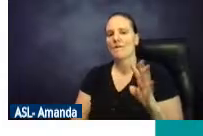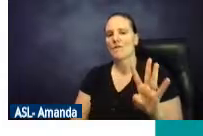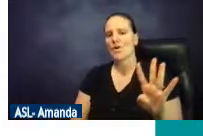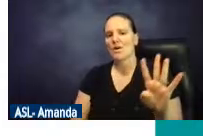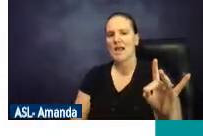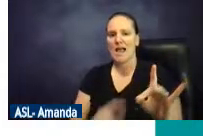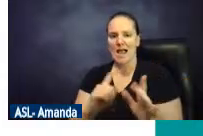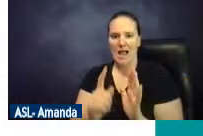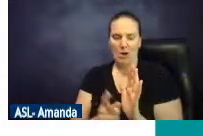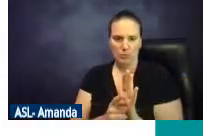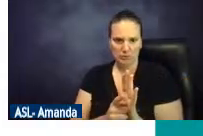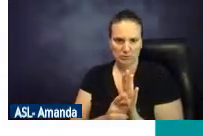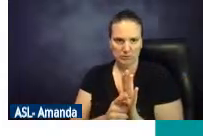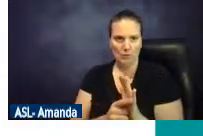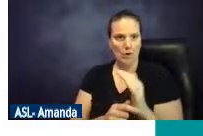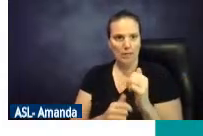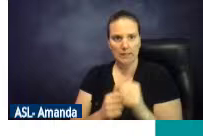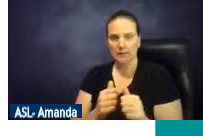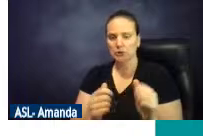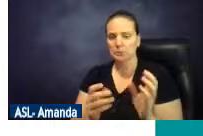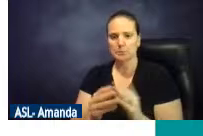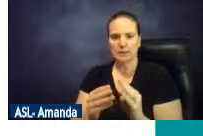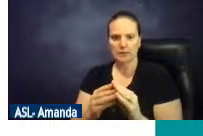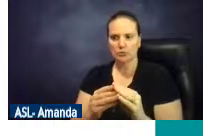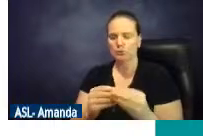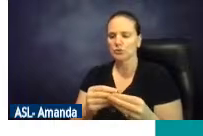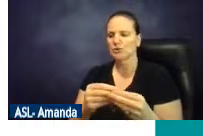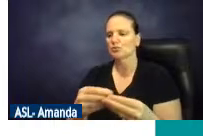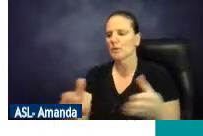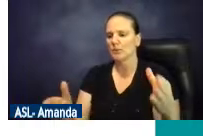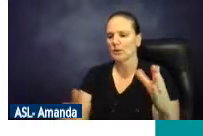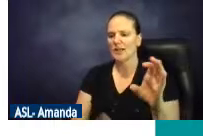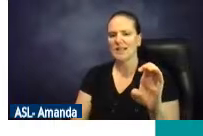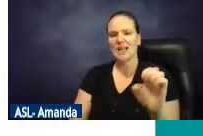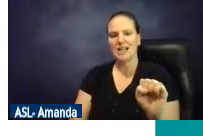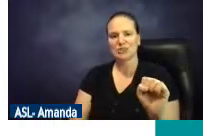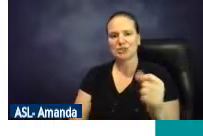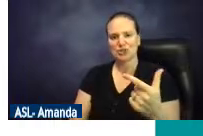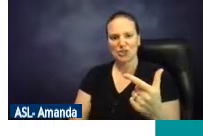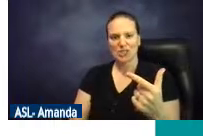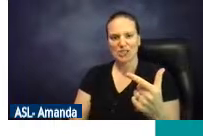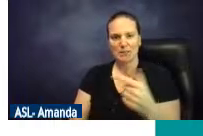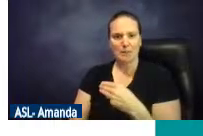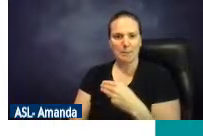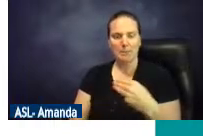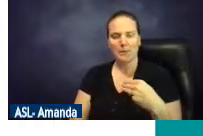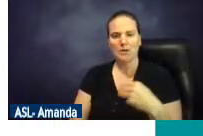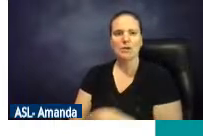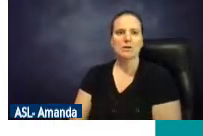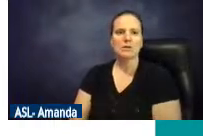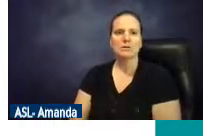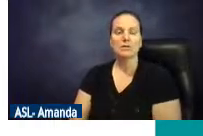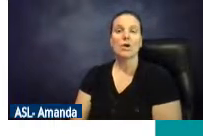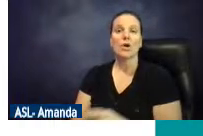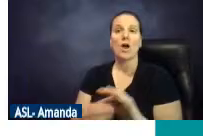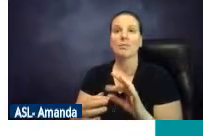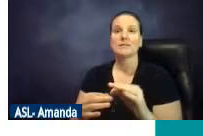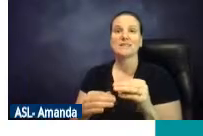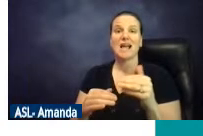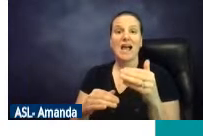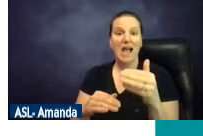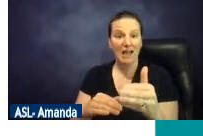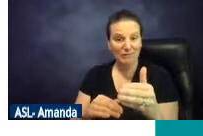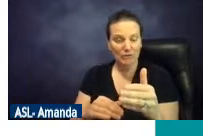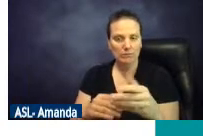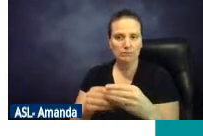advance of each upcoming meeting in order to be distributed to ESG members. Comments received after that point will be distributed